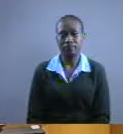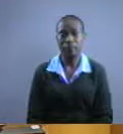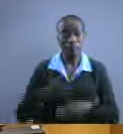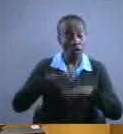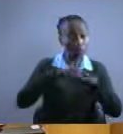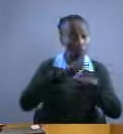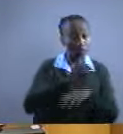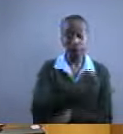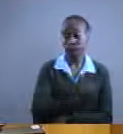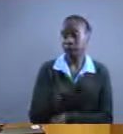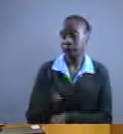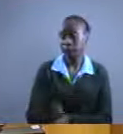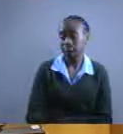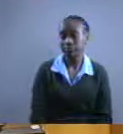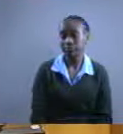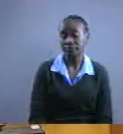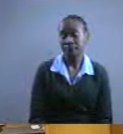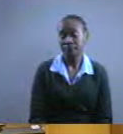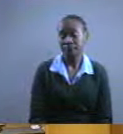notice?